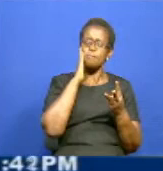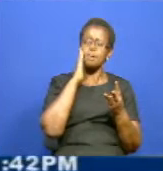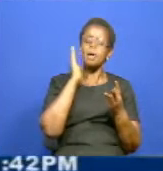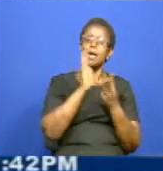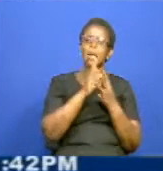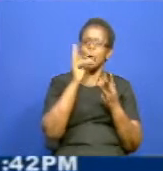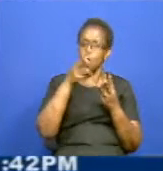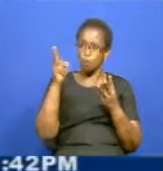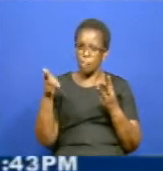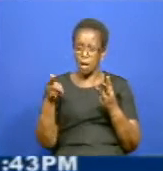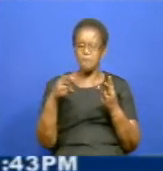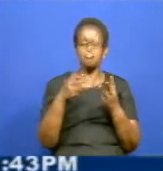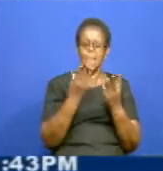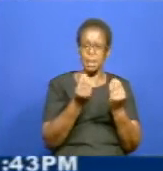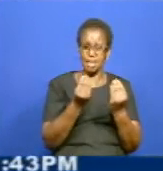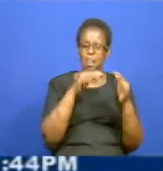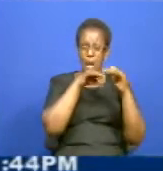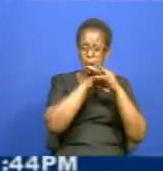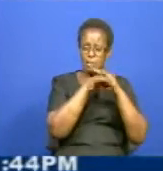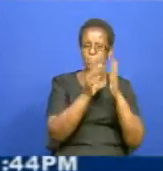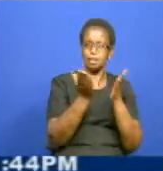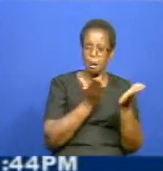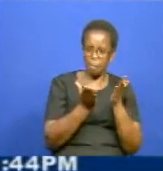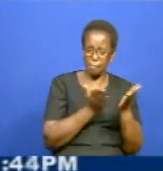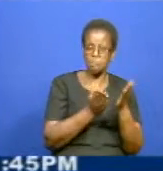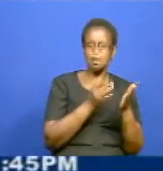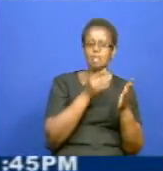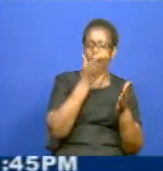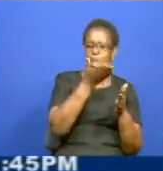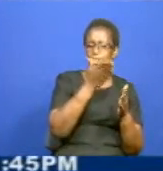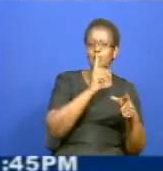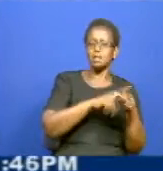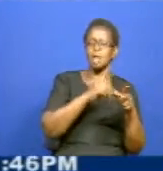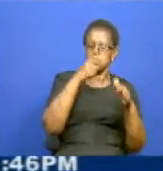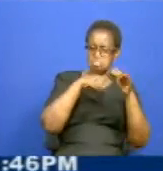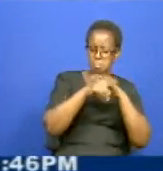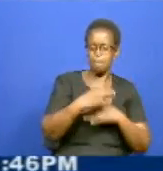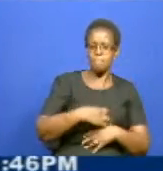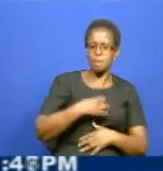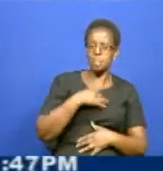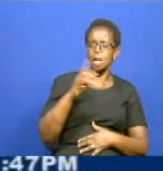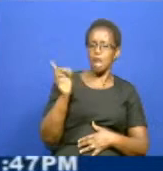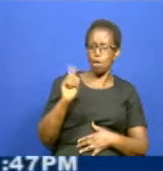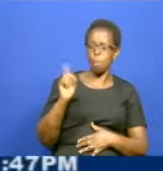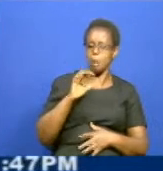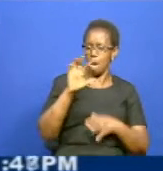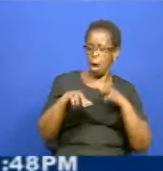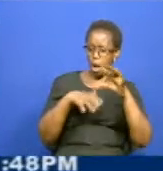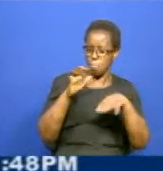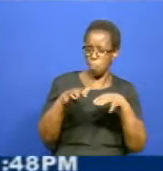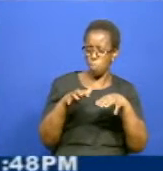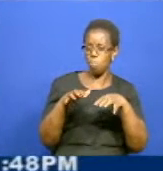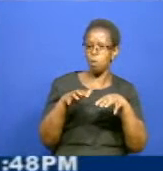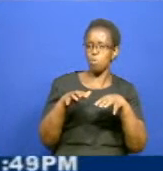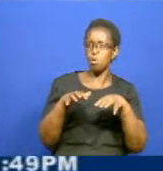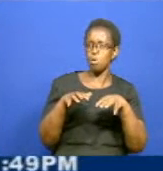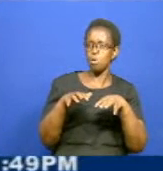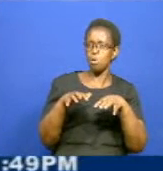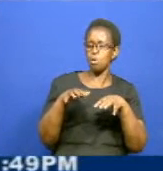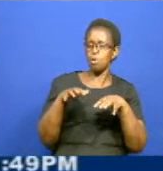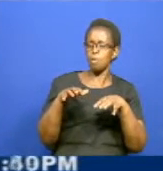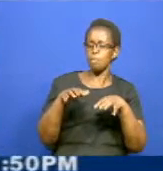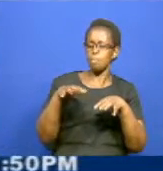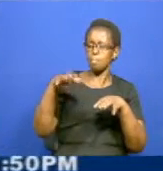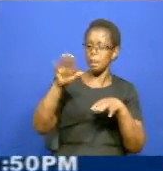can access services at the Nairobi Animal Orphanage. 2, outline the provisions put in